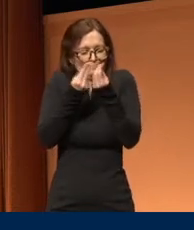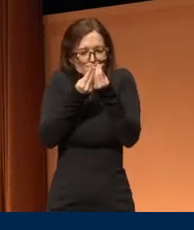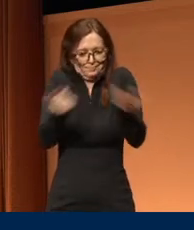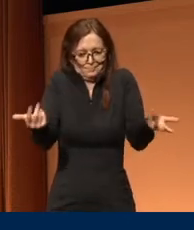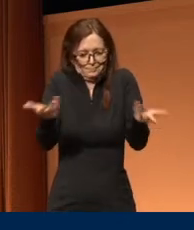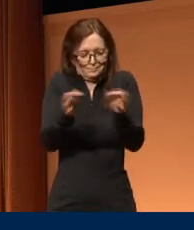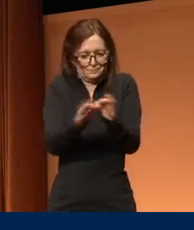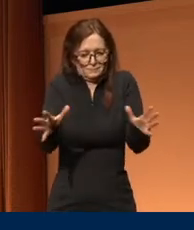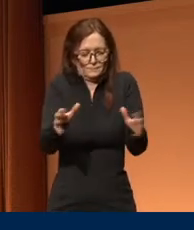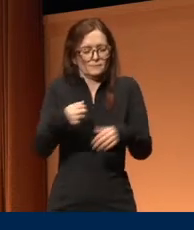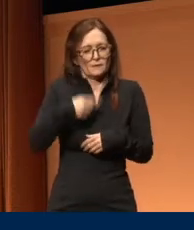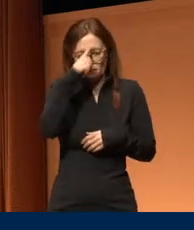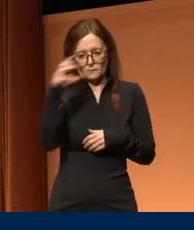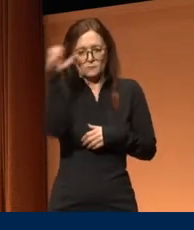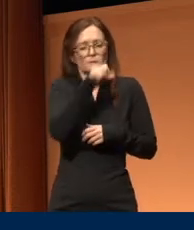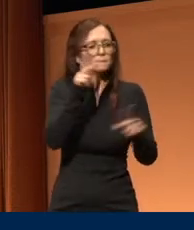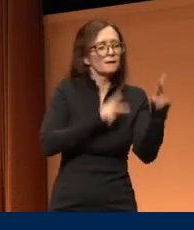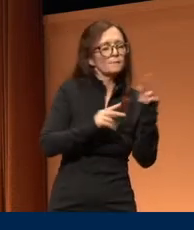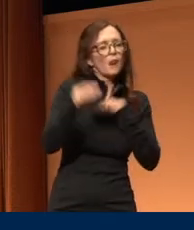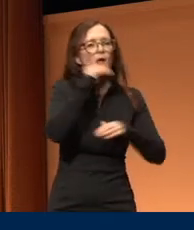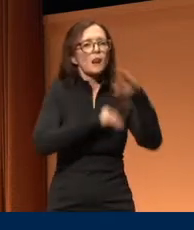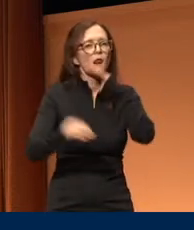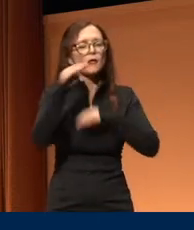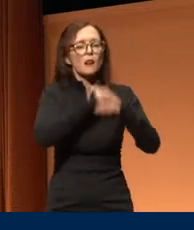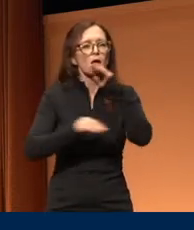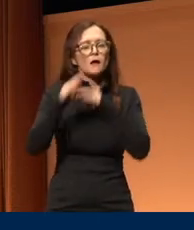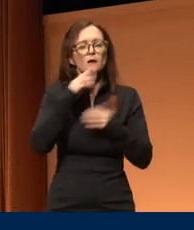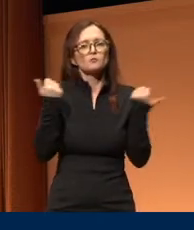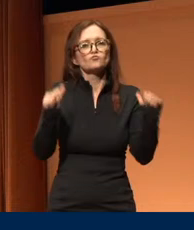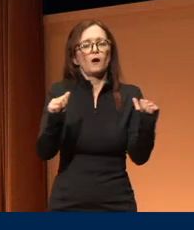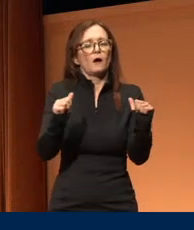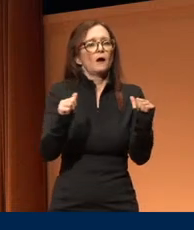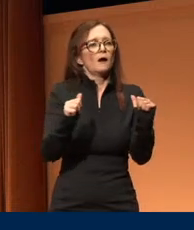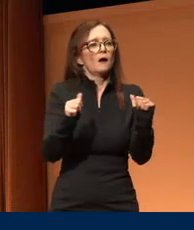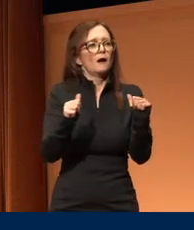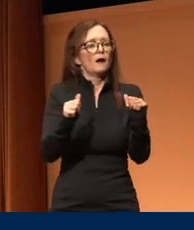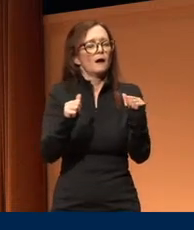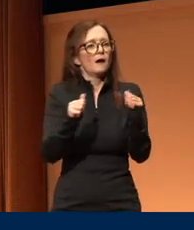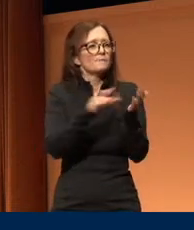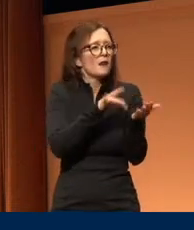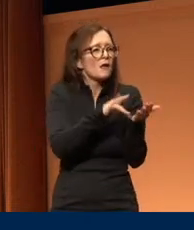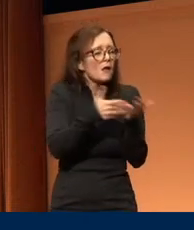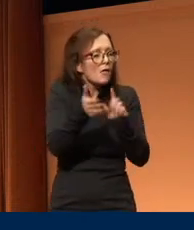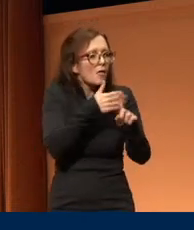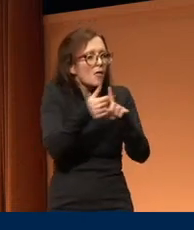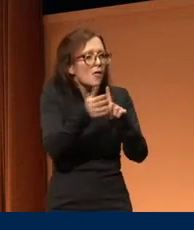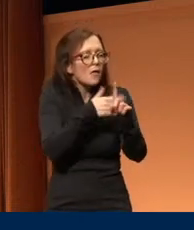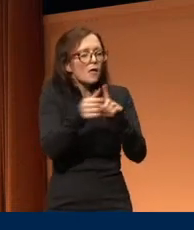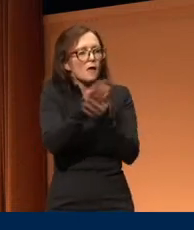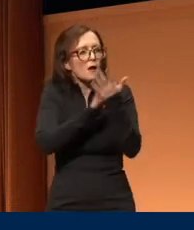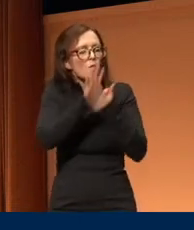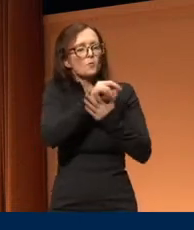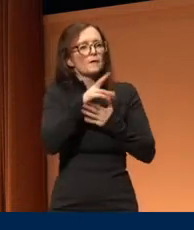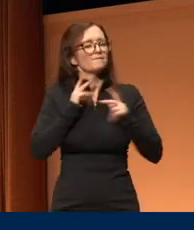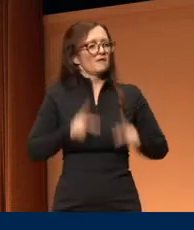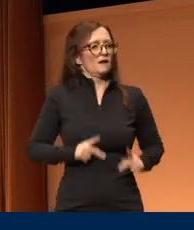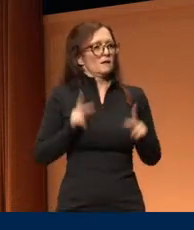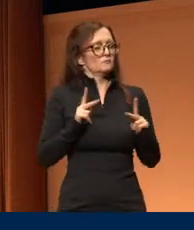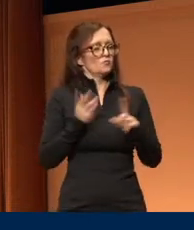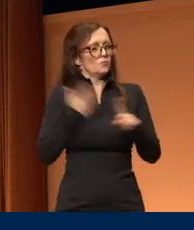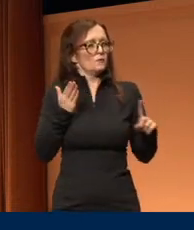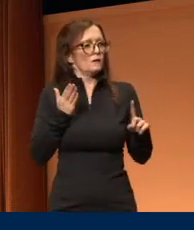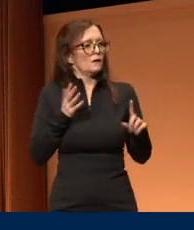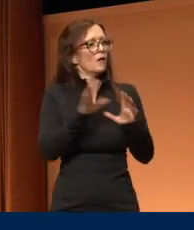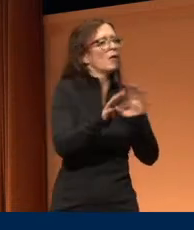have to assume that people lie at all times, or that they try to manipulate us, or that physical coercion is a legitimate way